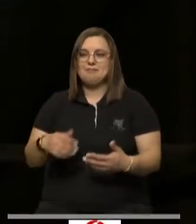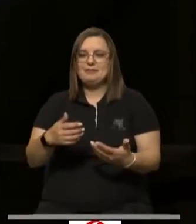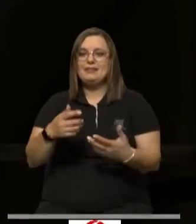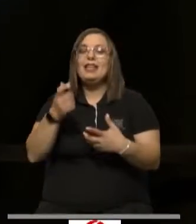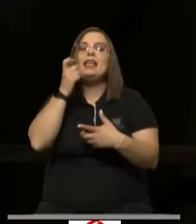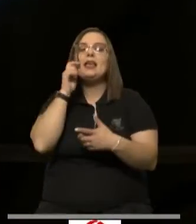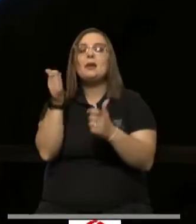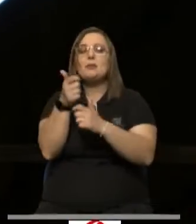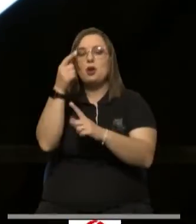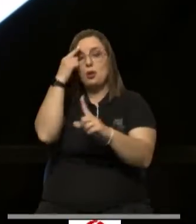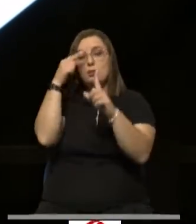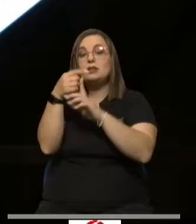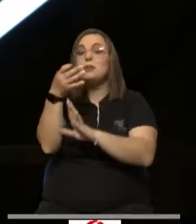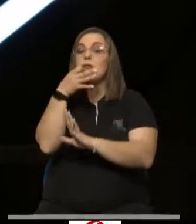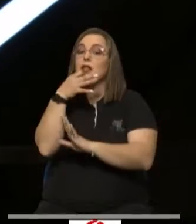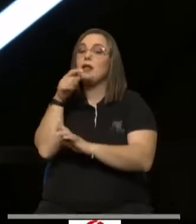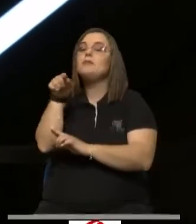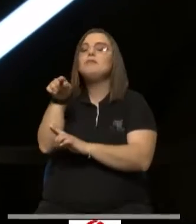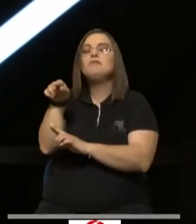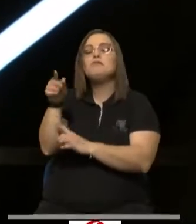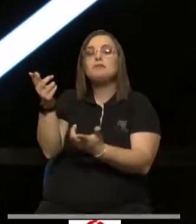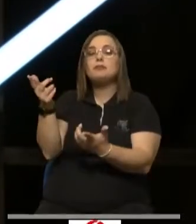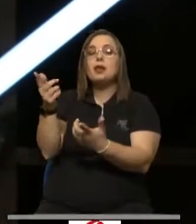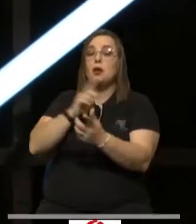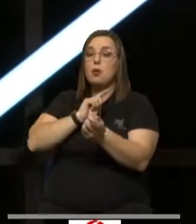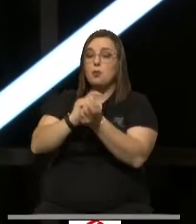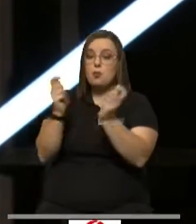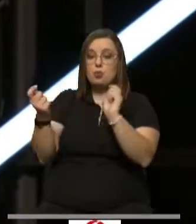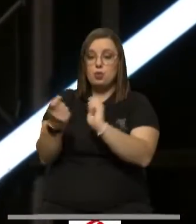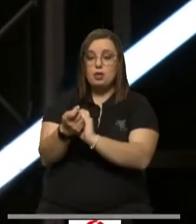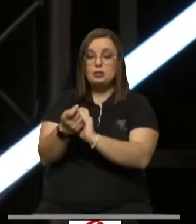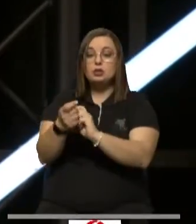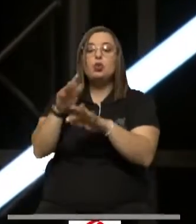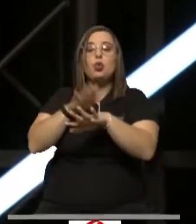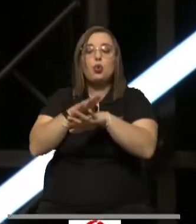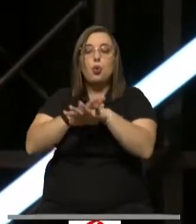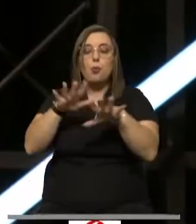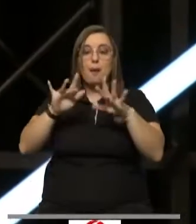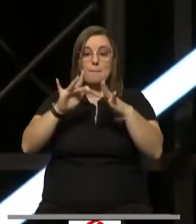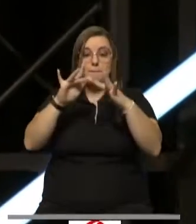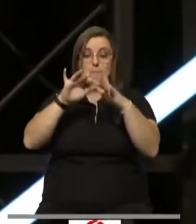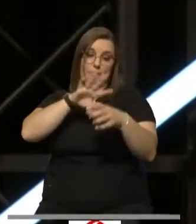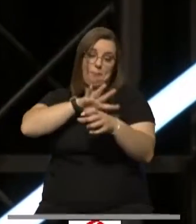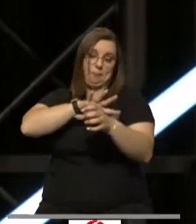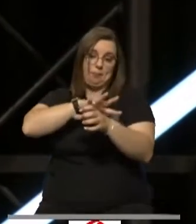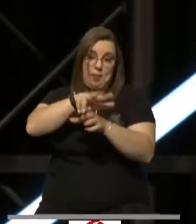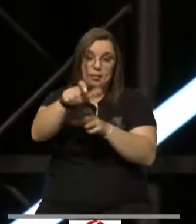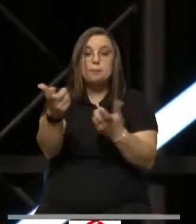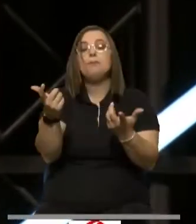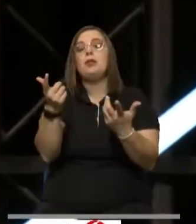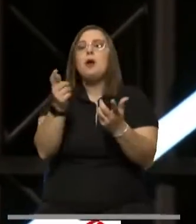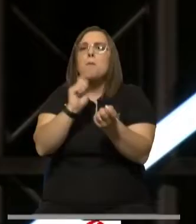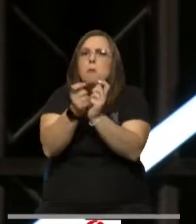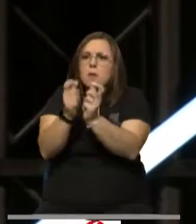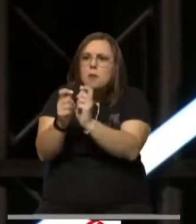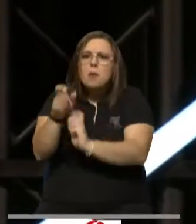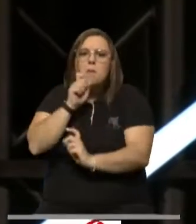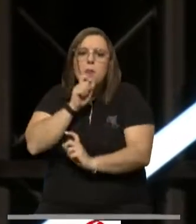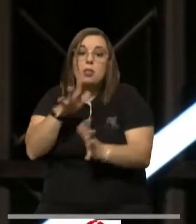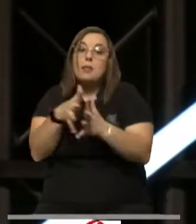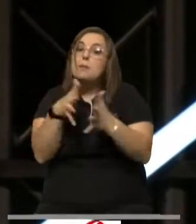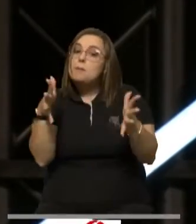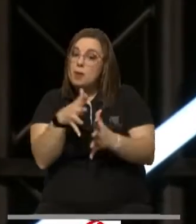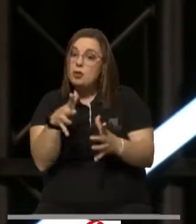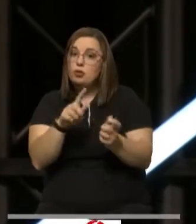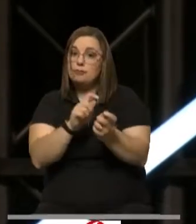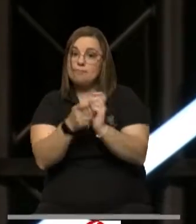E quem melhor para nos falar destas mudanças, até porque a pandemia... And to talk about these changes. The pandemic has brought us a lot